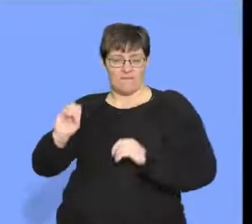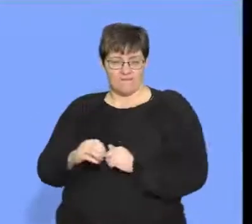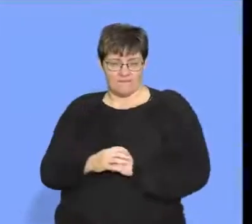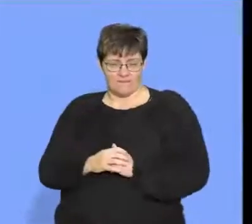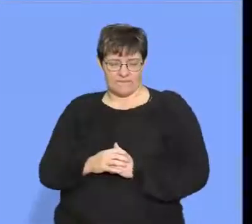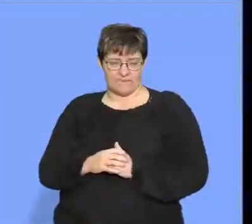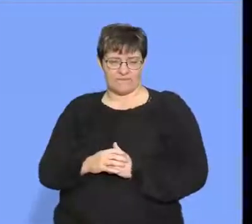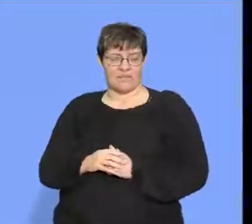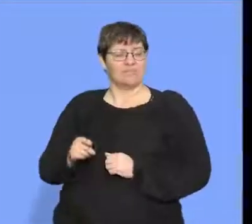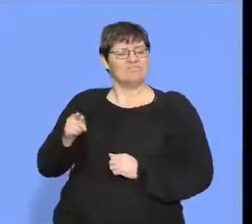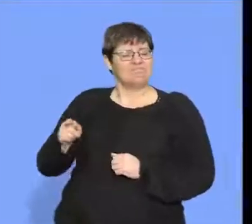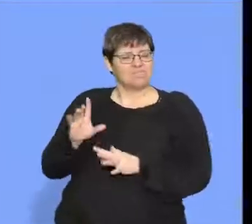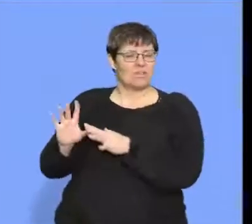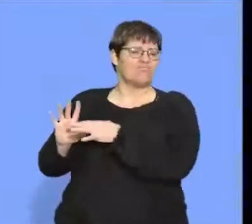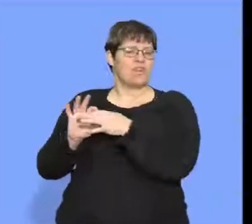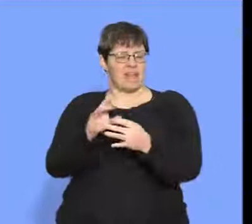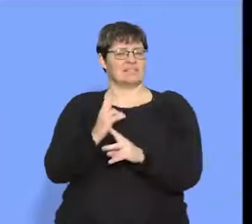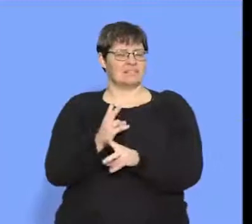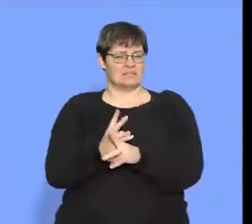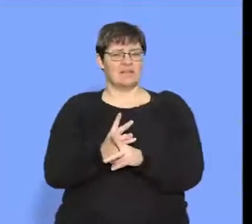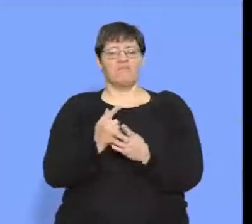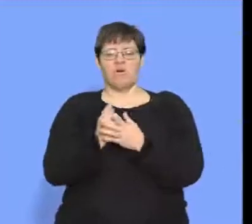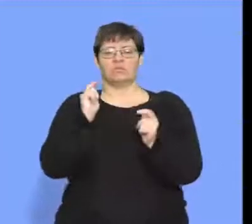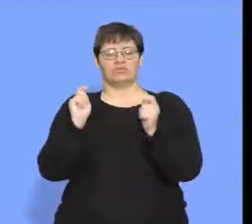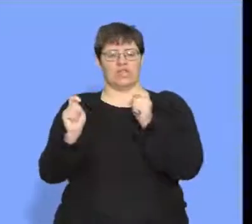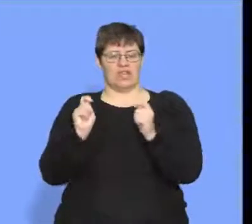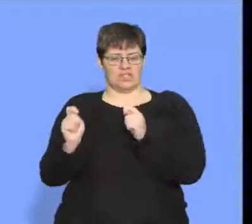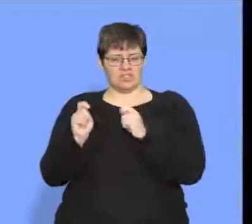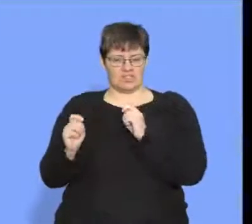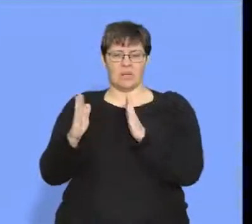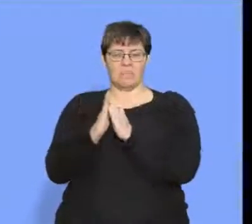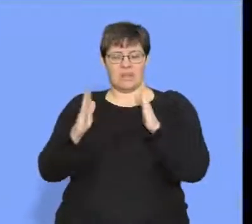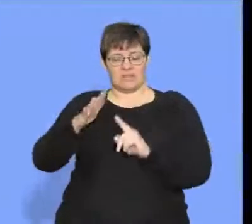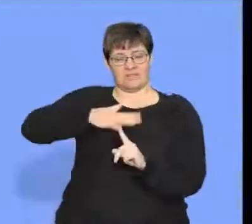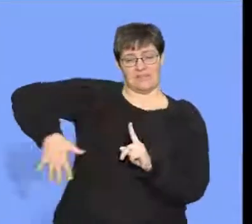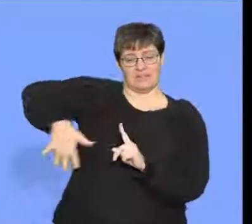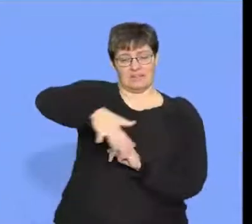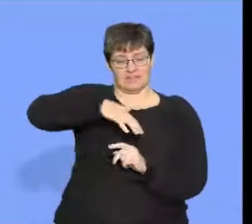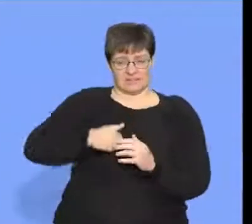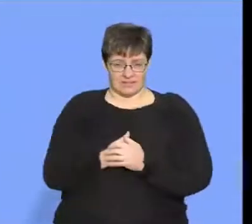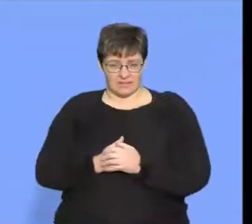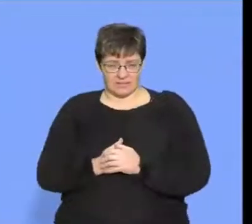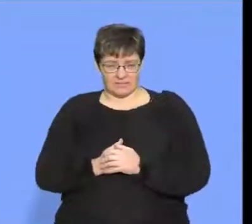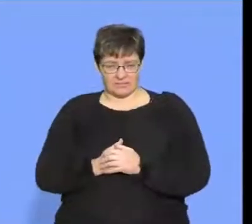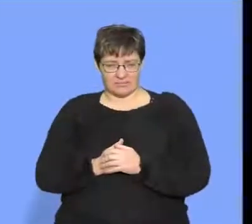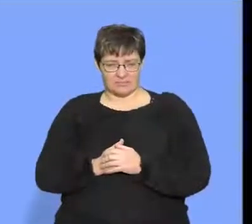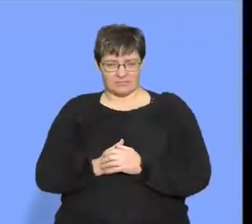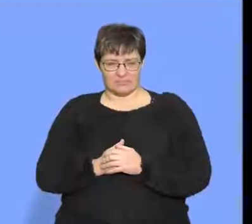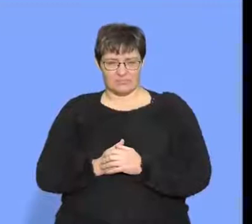wave. This is related, again, to a changing magnetic field.